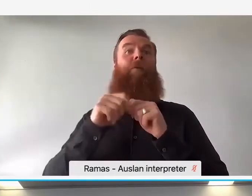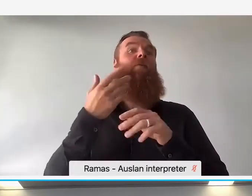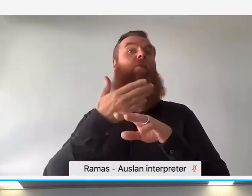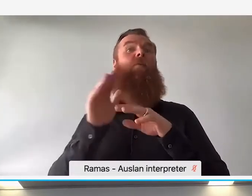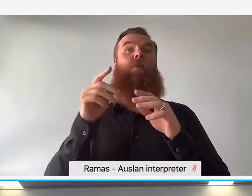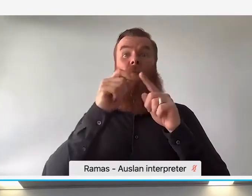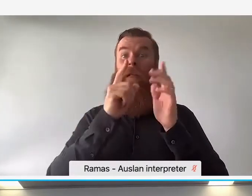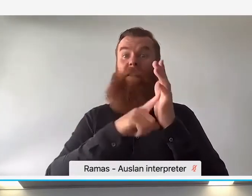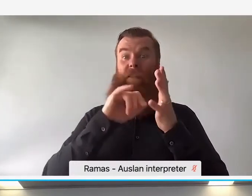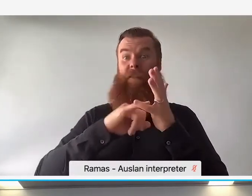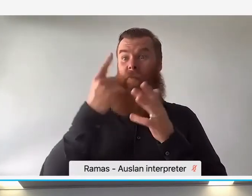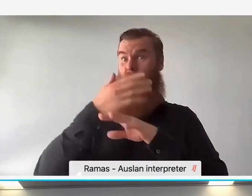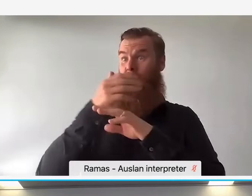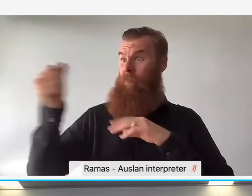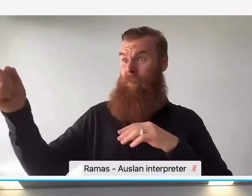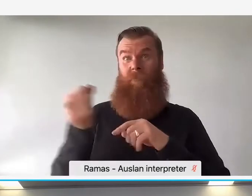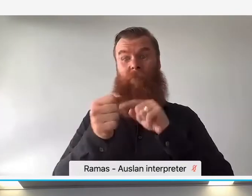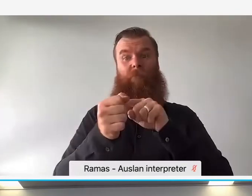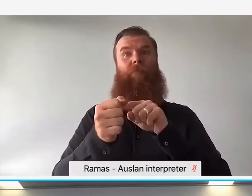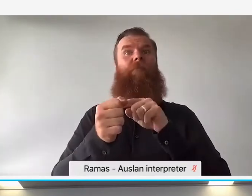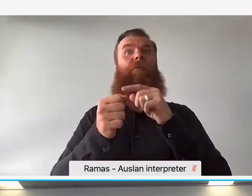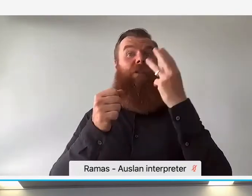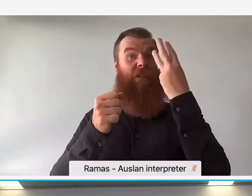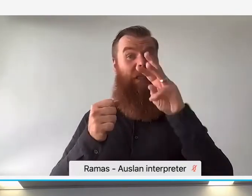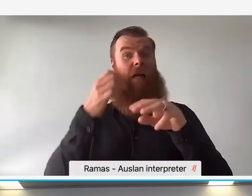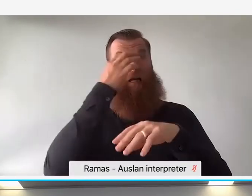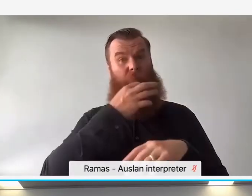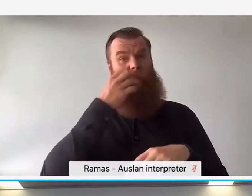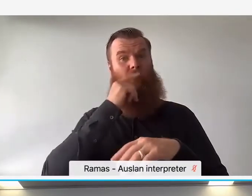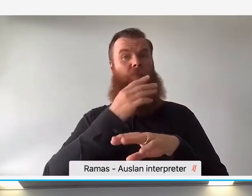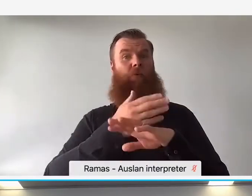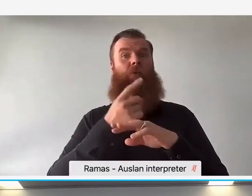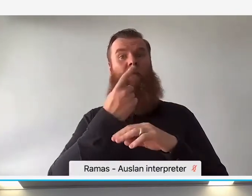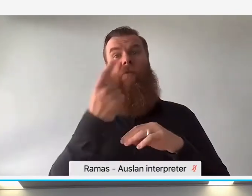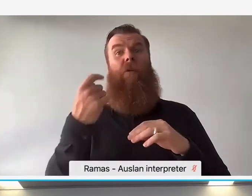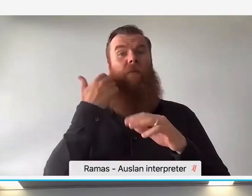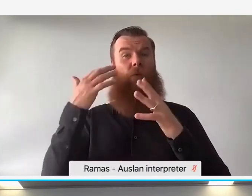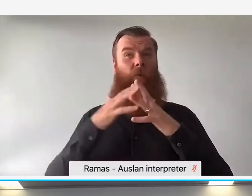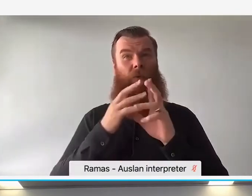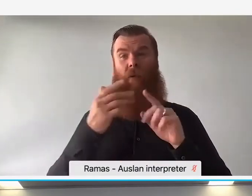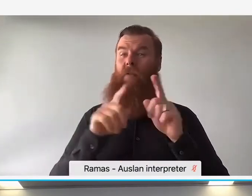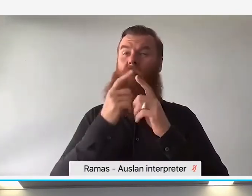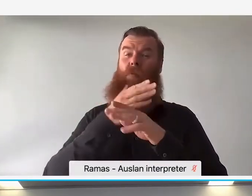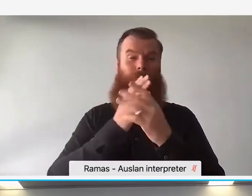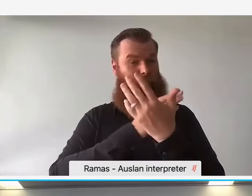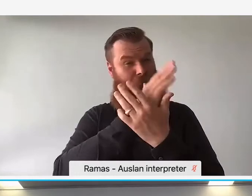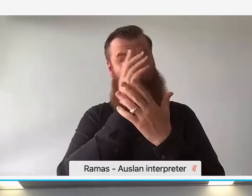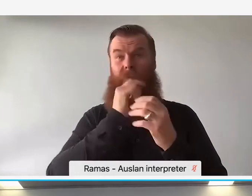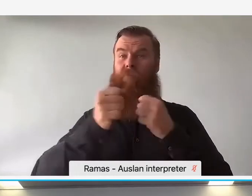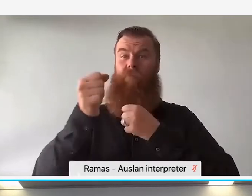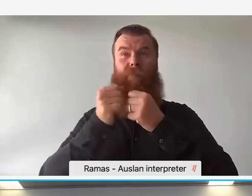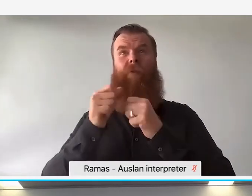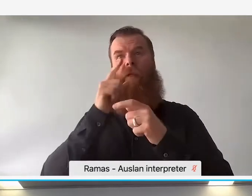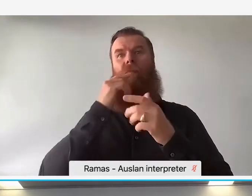for a minimum of 30 hours per week across roles, allowing for greater flexibility with rosters.